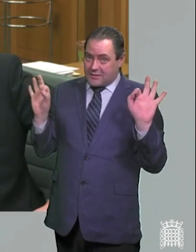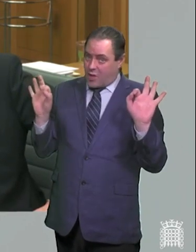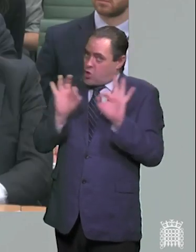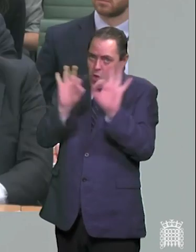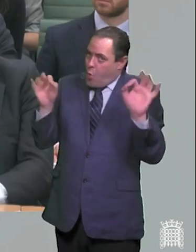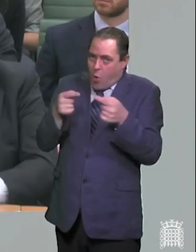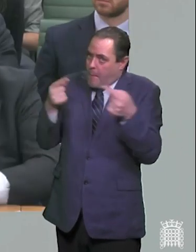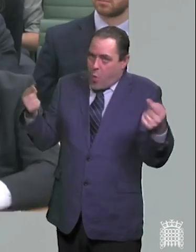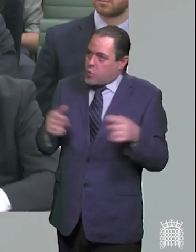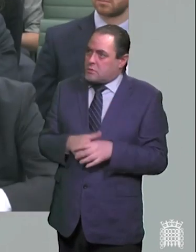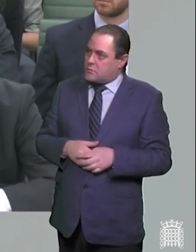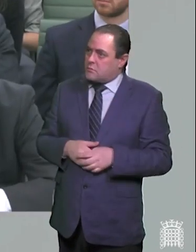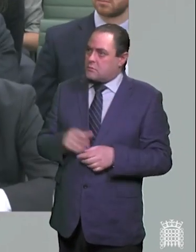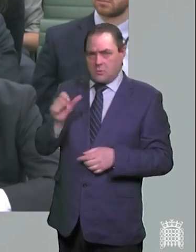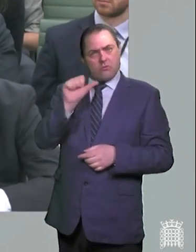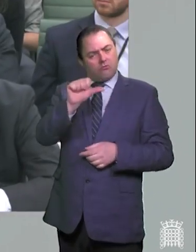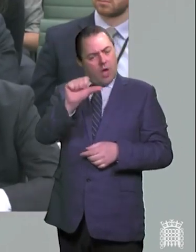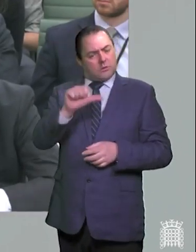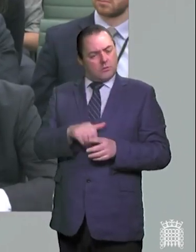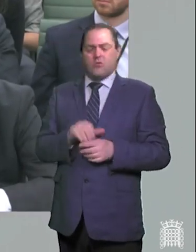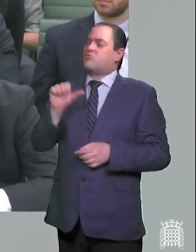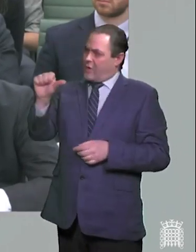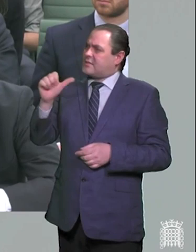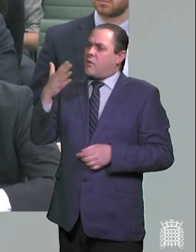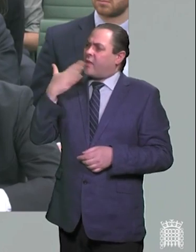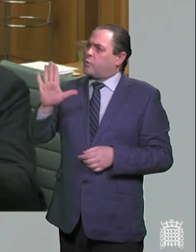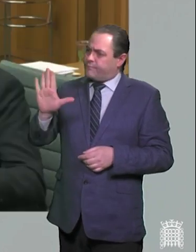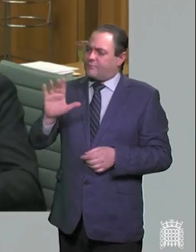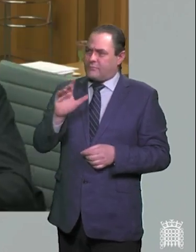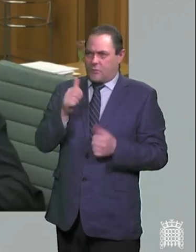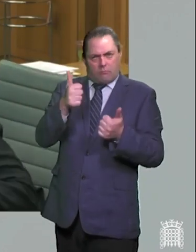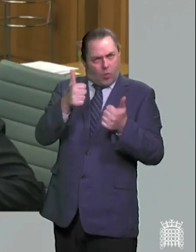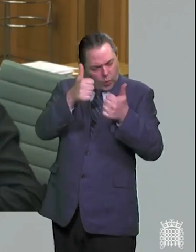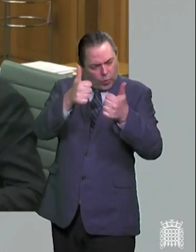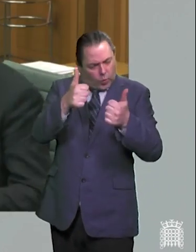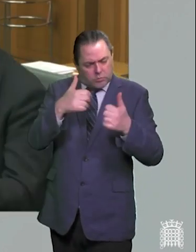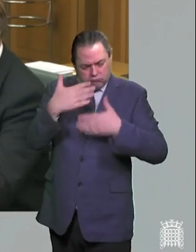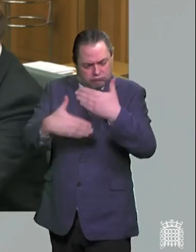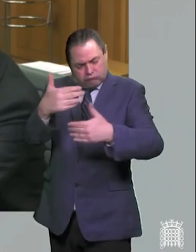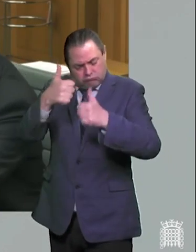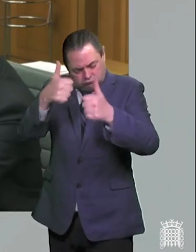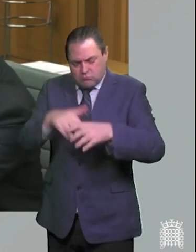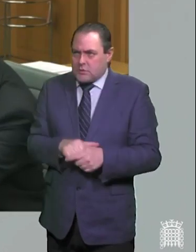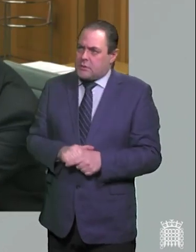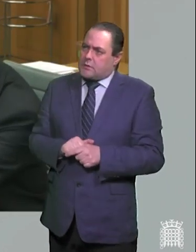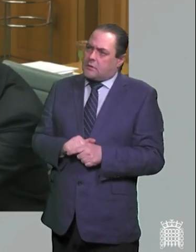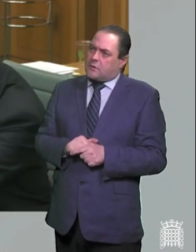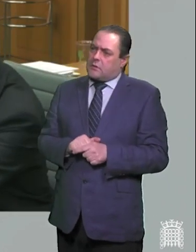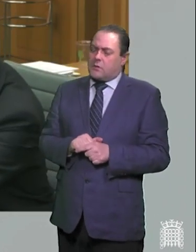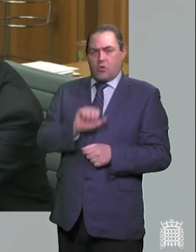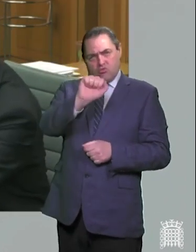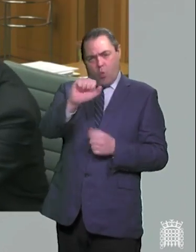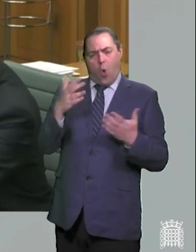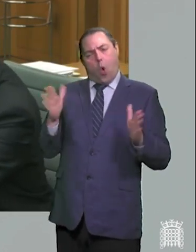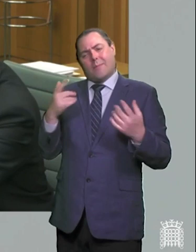Conservative MP opposed it. Yes, that's completely correct. That's great. No, this is really good. This is good. We're making progress. In your